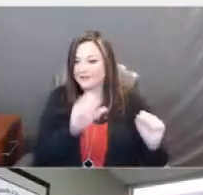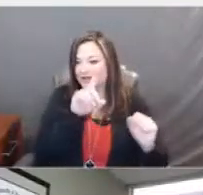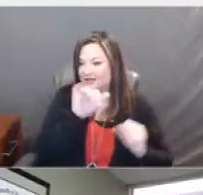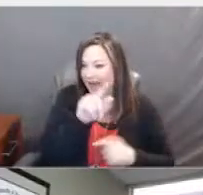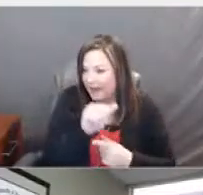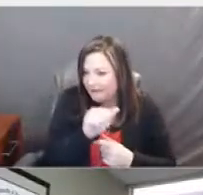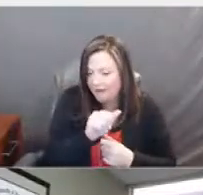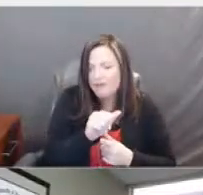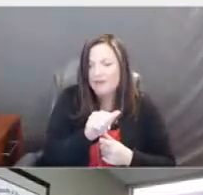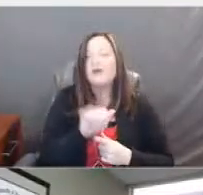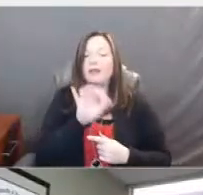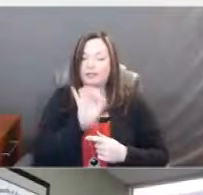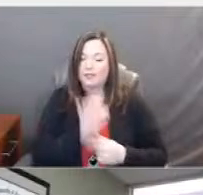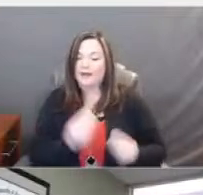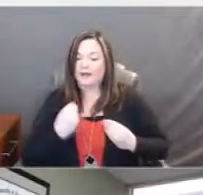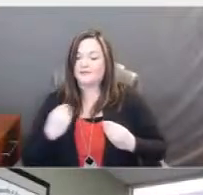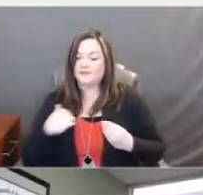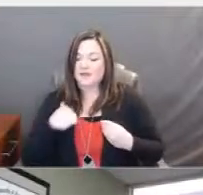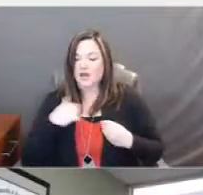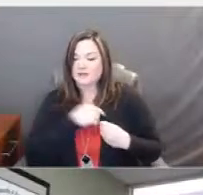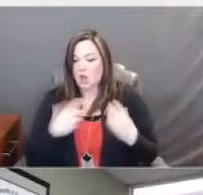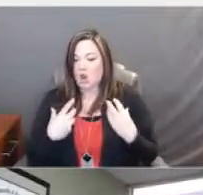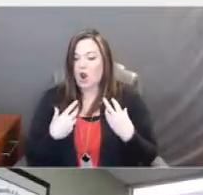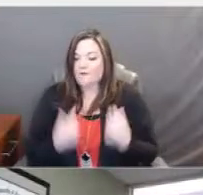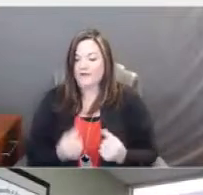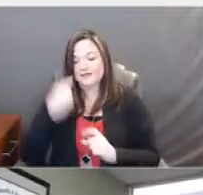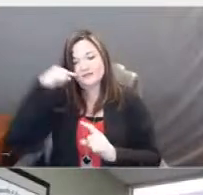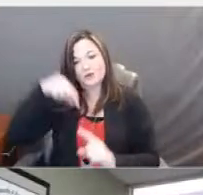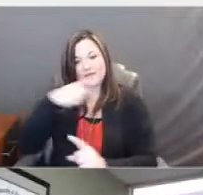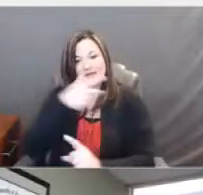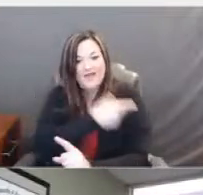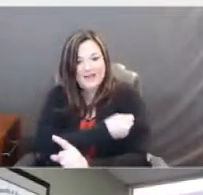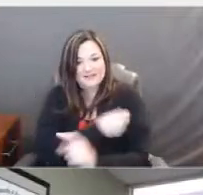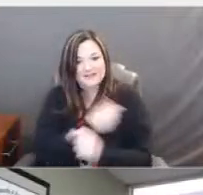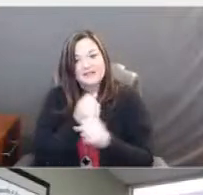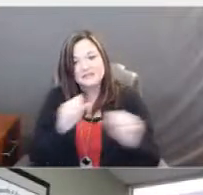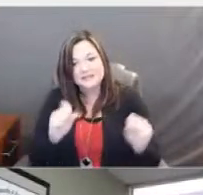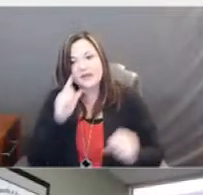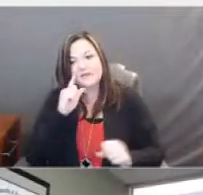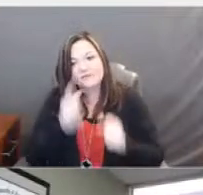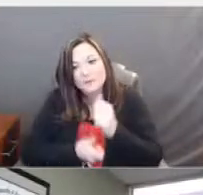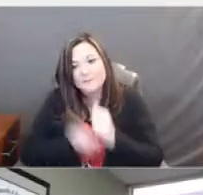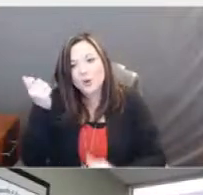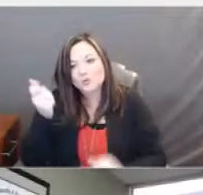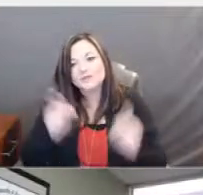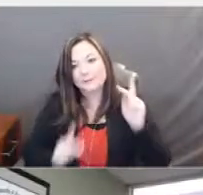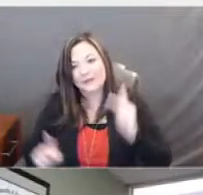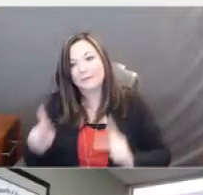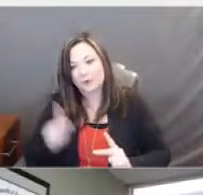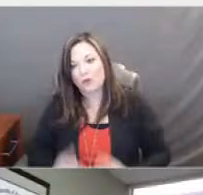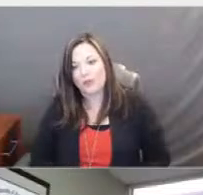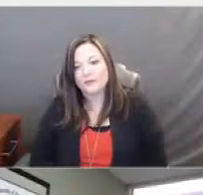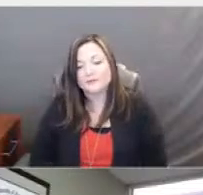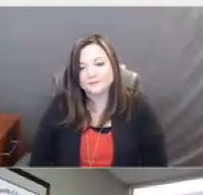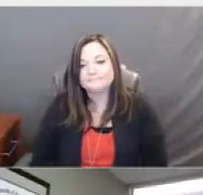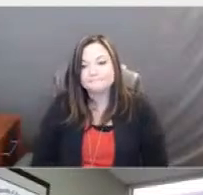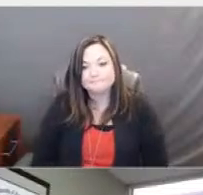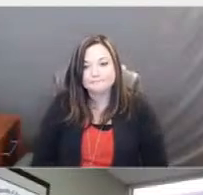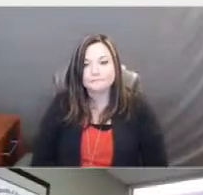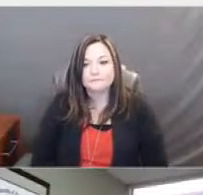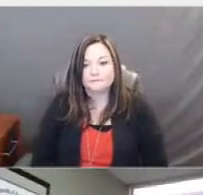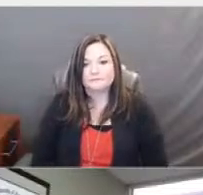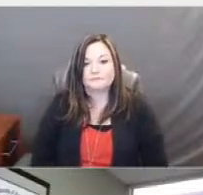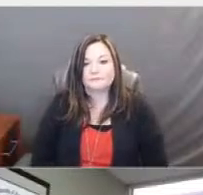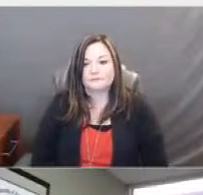confident in the safety of these vaccines for the vast majority of the population. Okay.